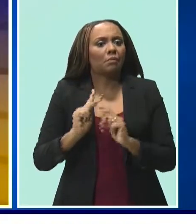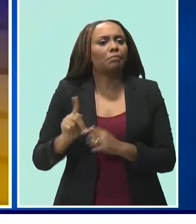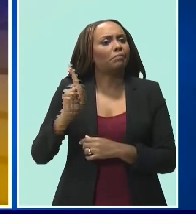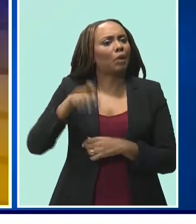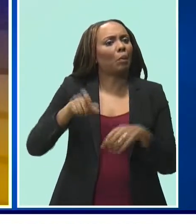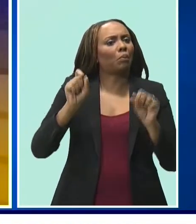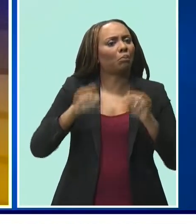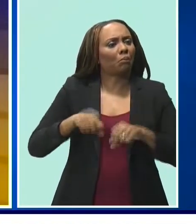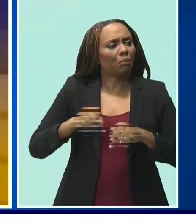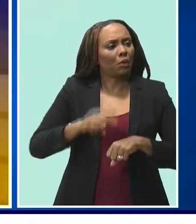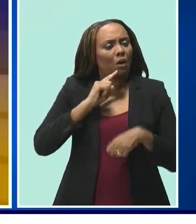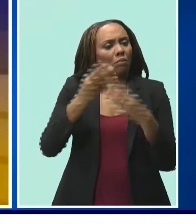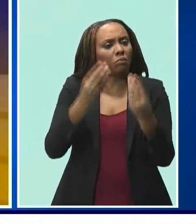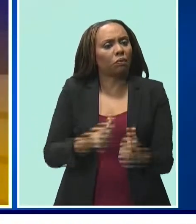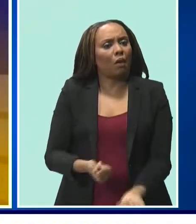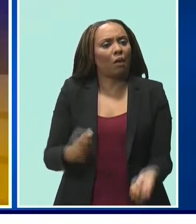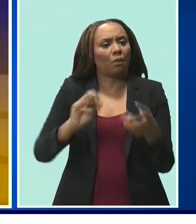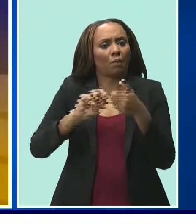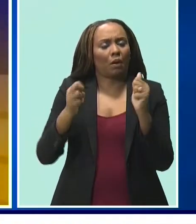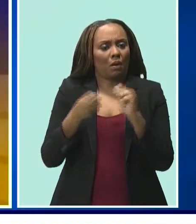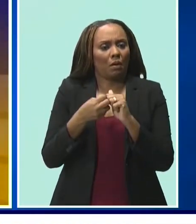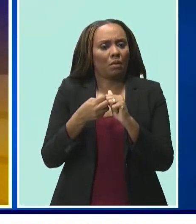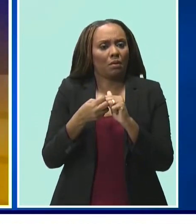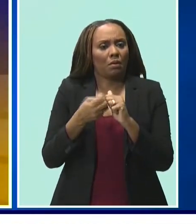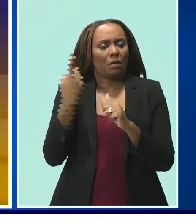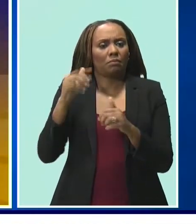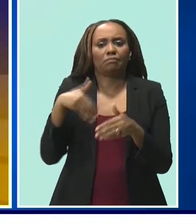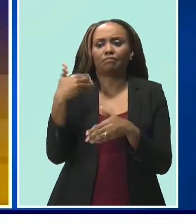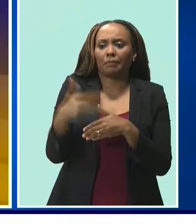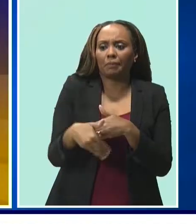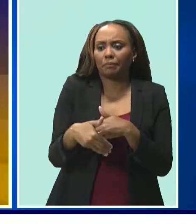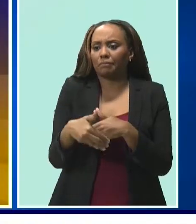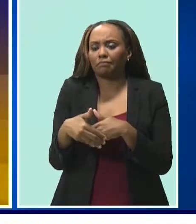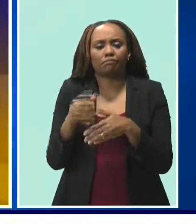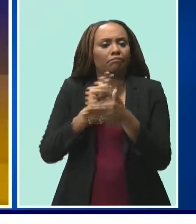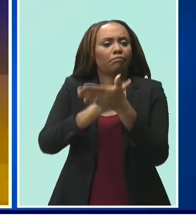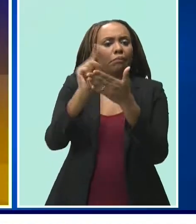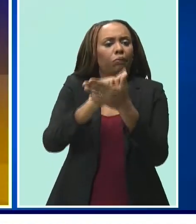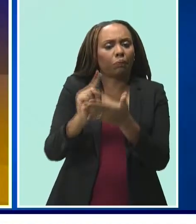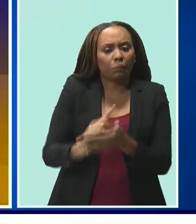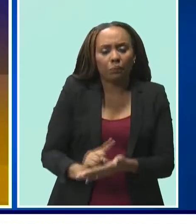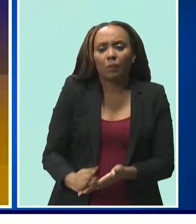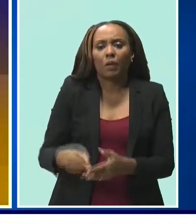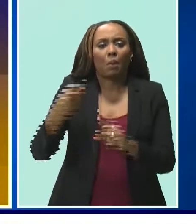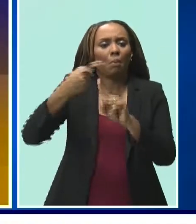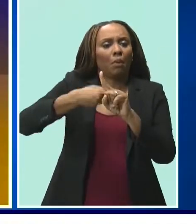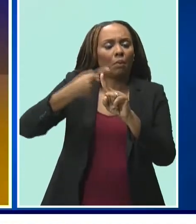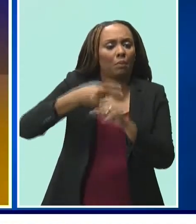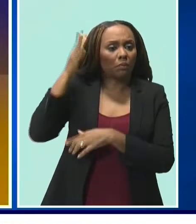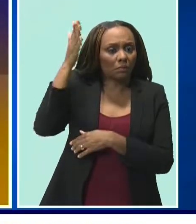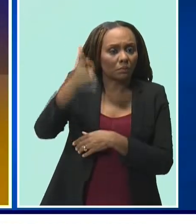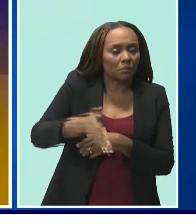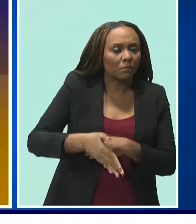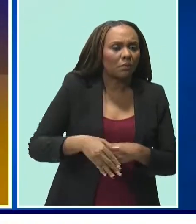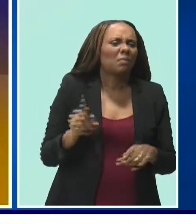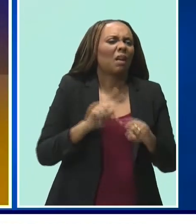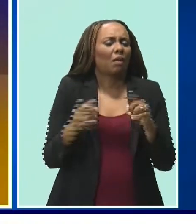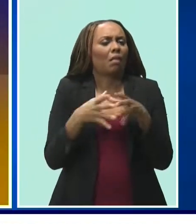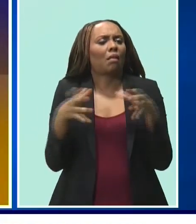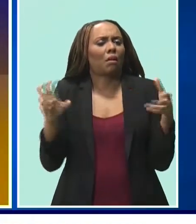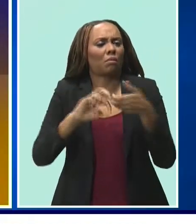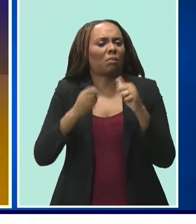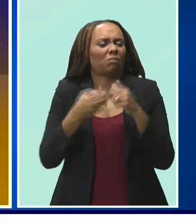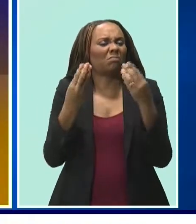able to resolve all issues over the next coming weeks or months. But a lot of things have been dealt with